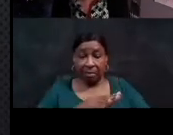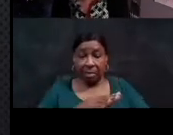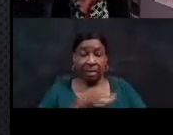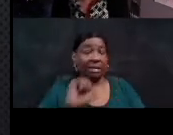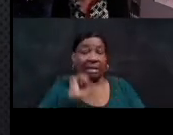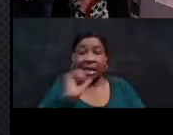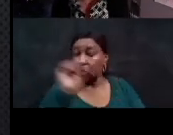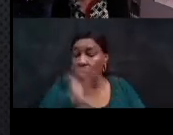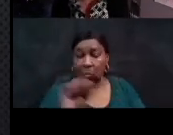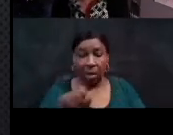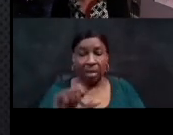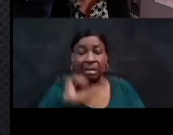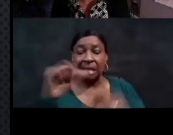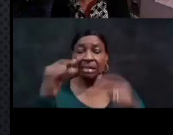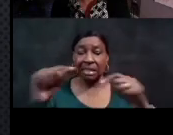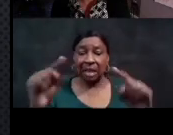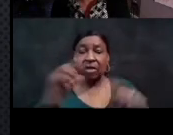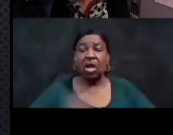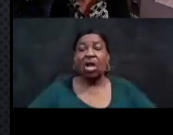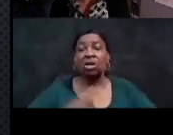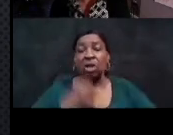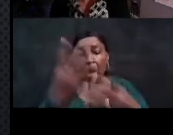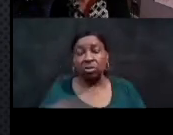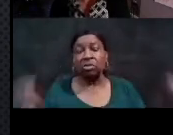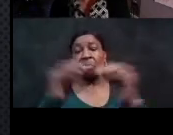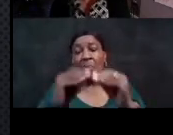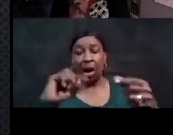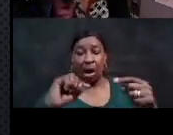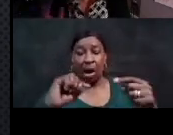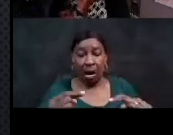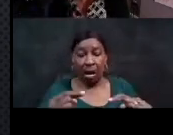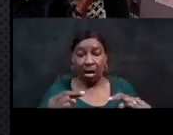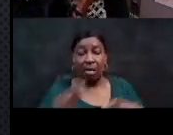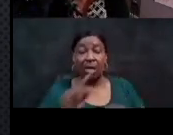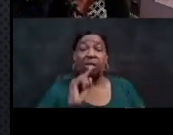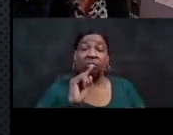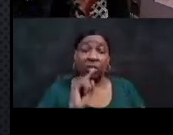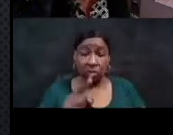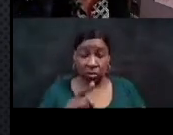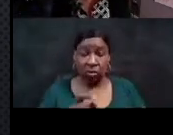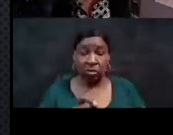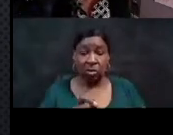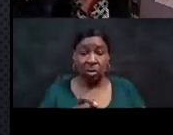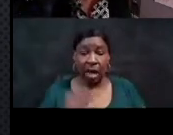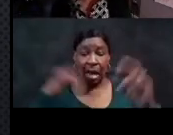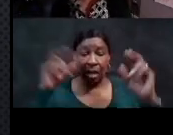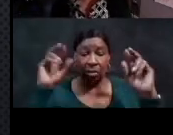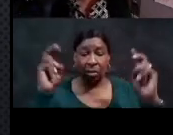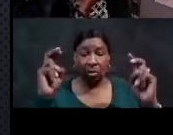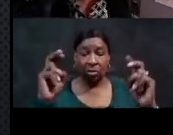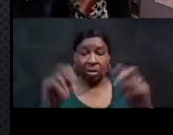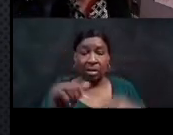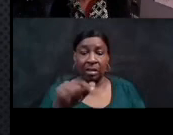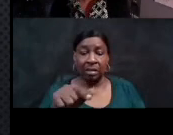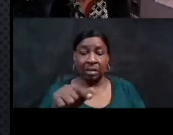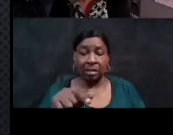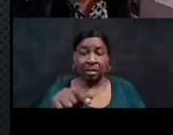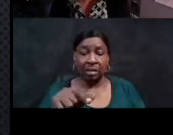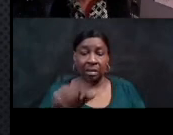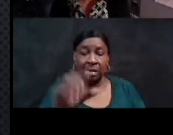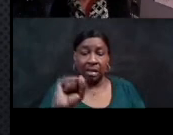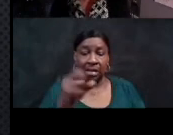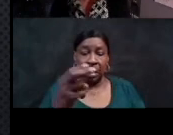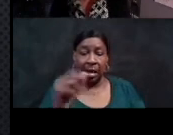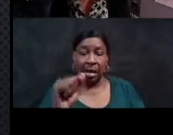In fact, it causes more harm. Or for shorthand here, I quote the feminist criminologist Sharon